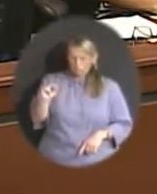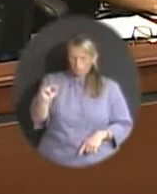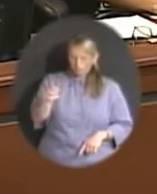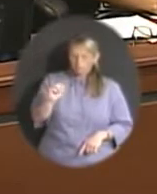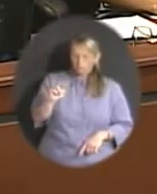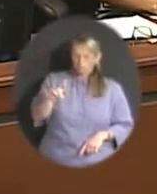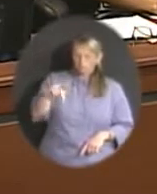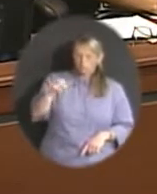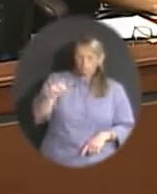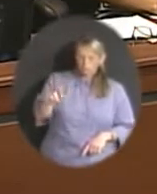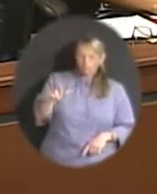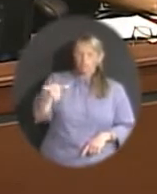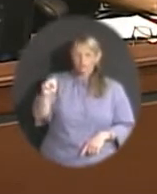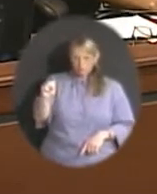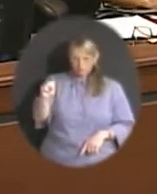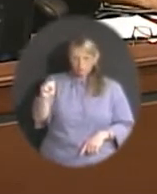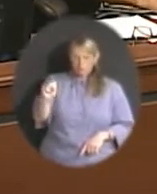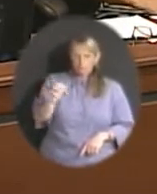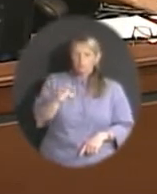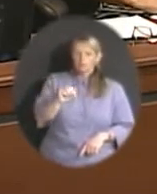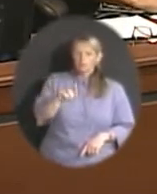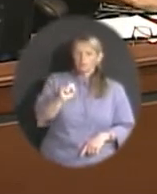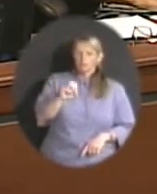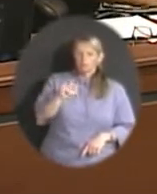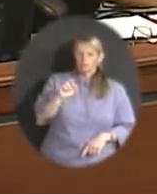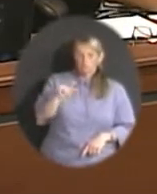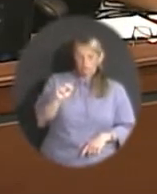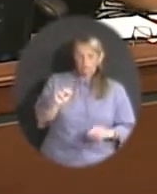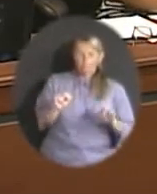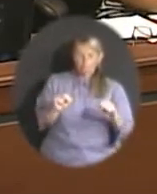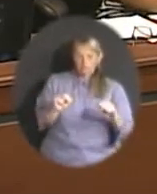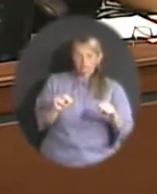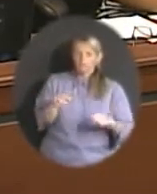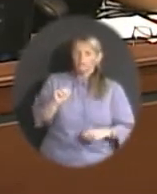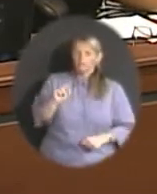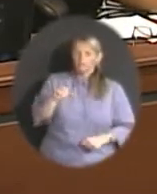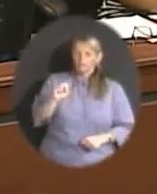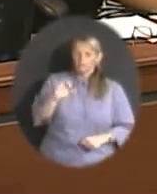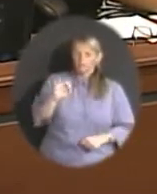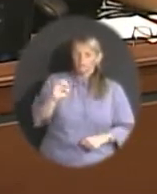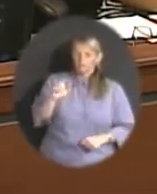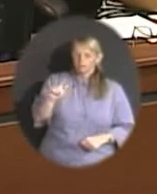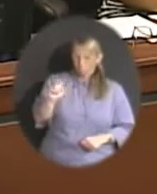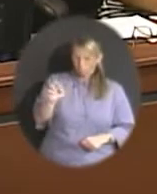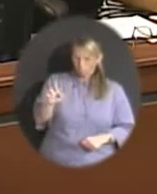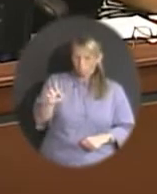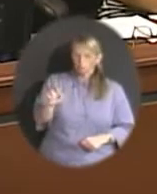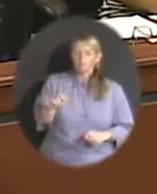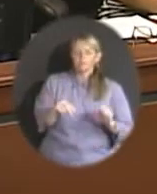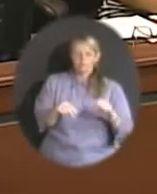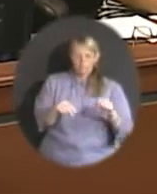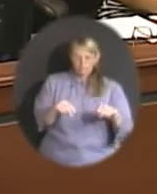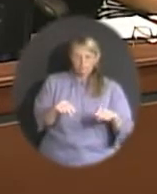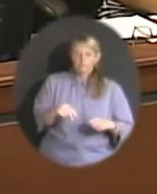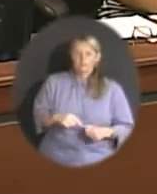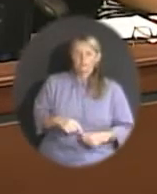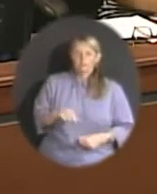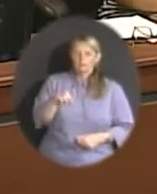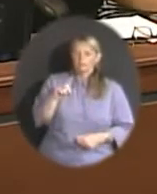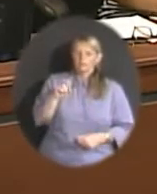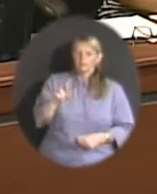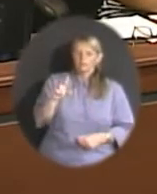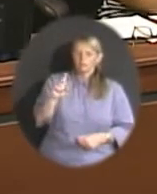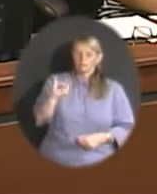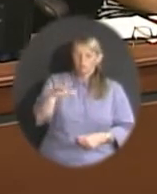Mr. Parker? Yes. Mrs. Martin? Yes. Mrs. Felter? Yes. Dr.